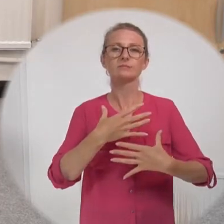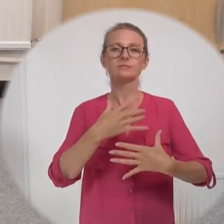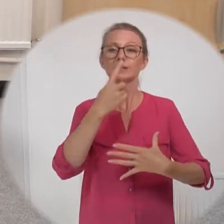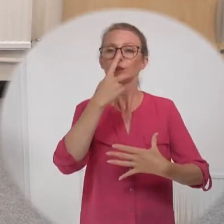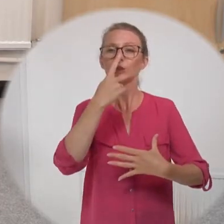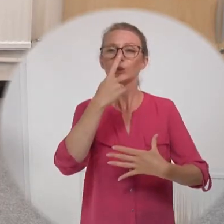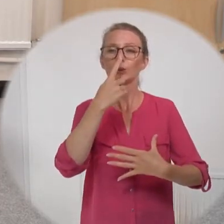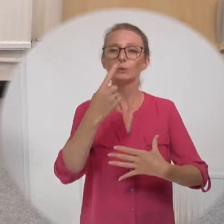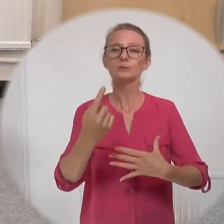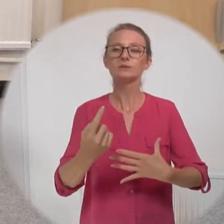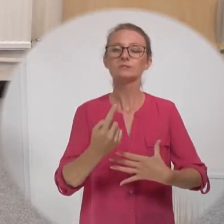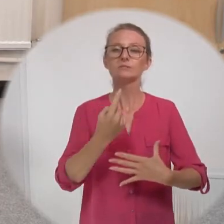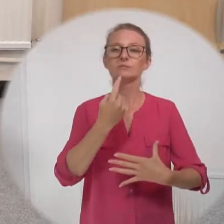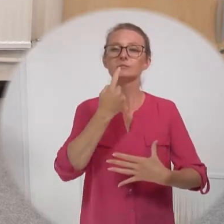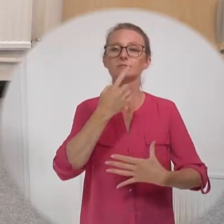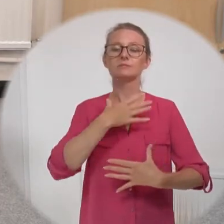nose.